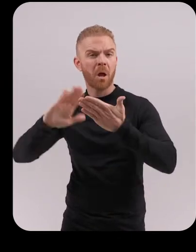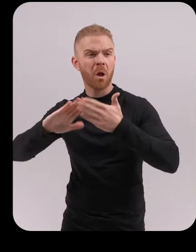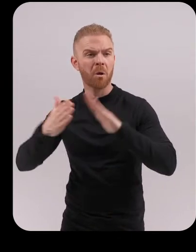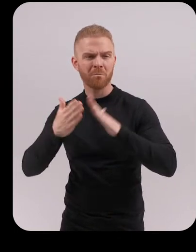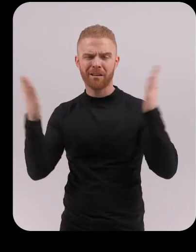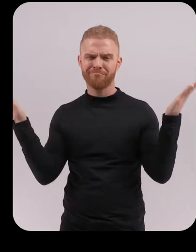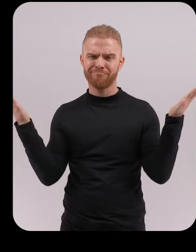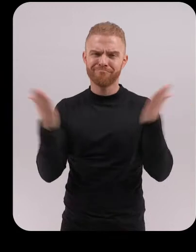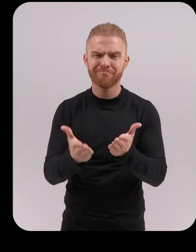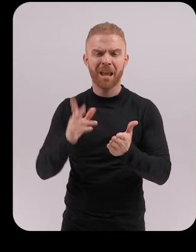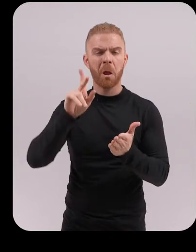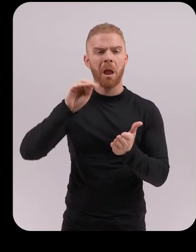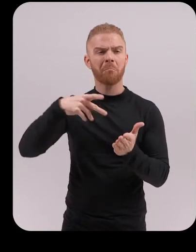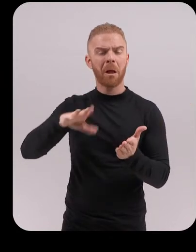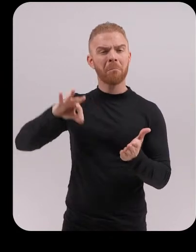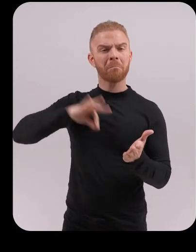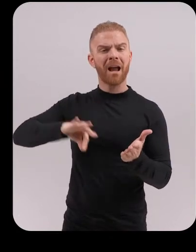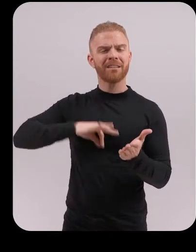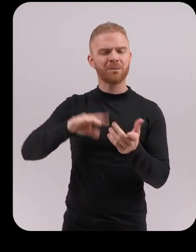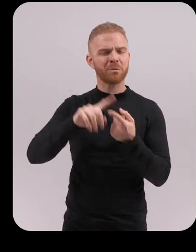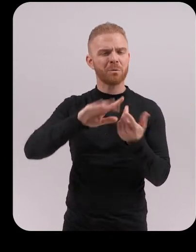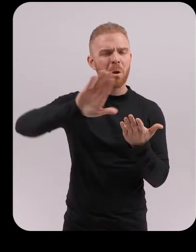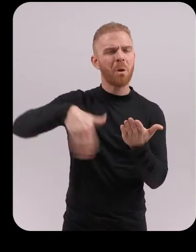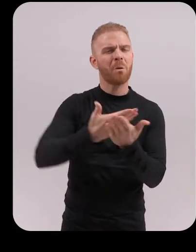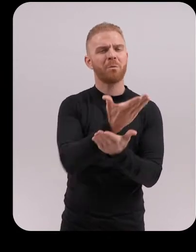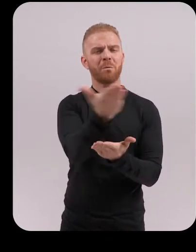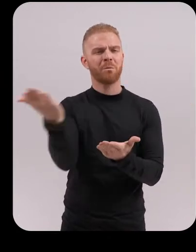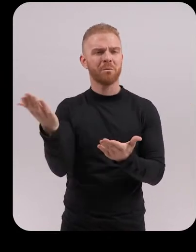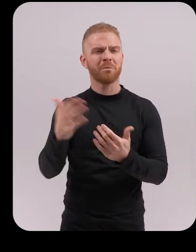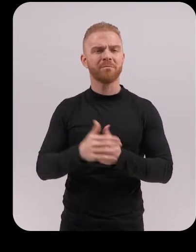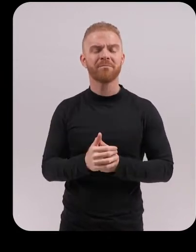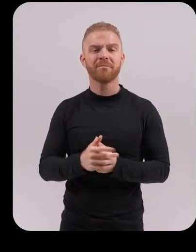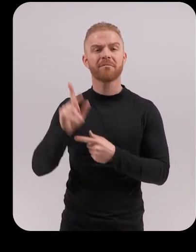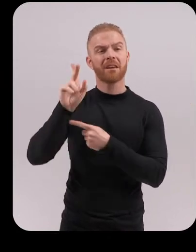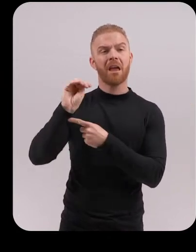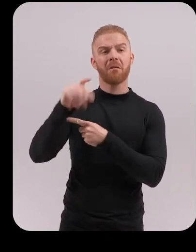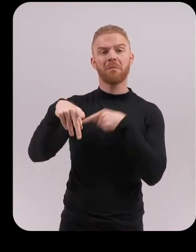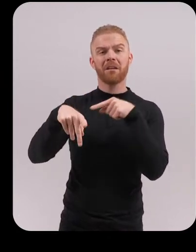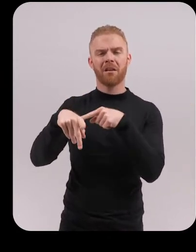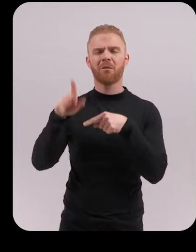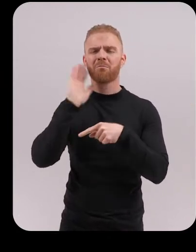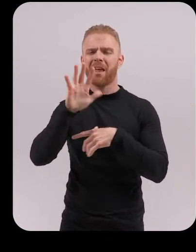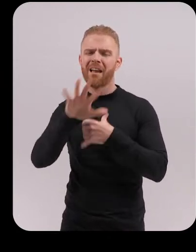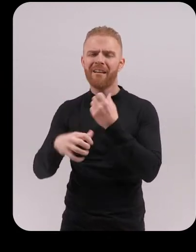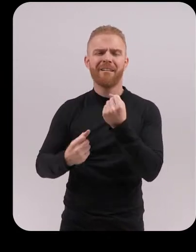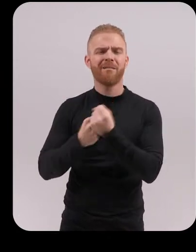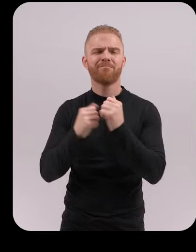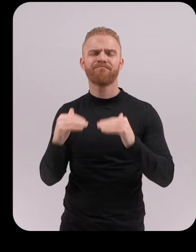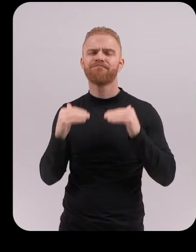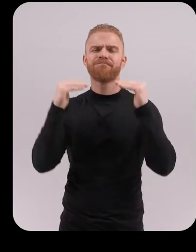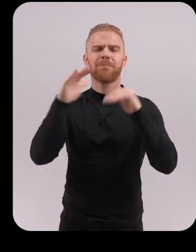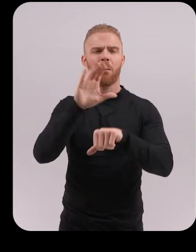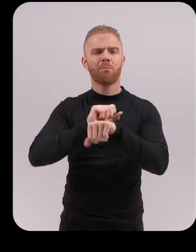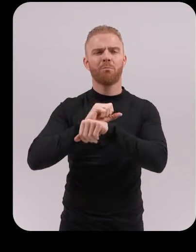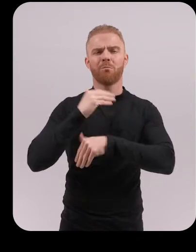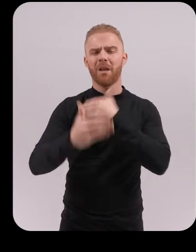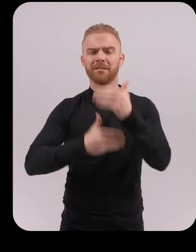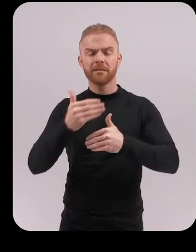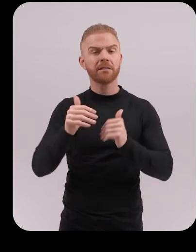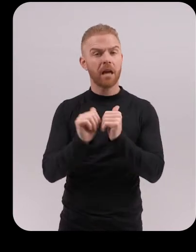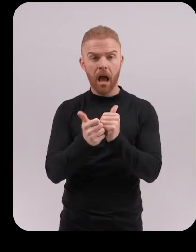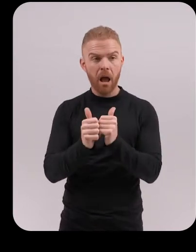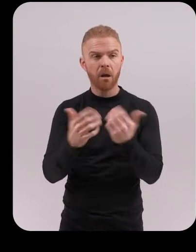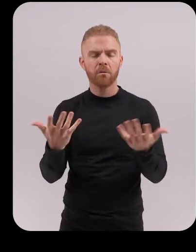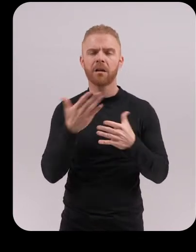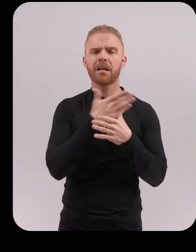bring the benefits of KMP to all of you. Kotlin multi-platform will boost your productivity by sharing